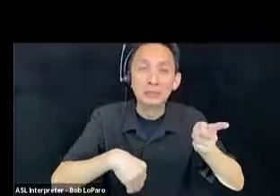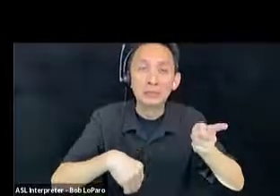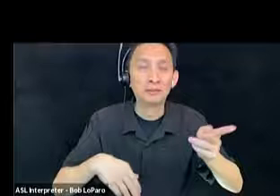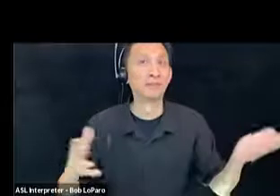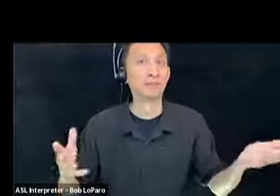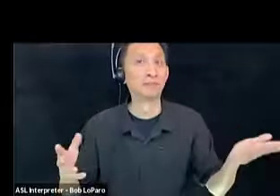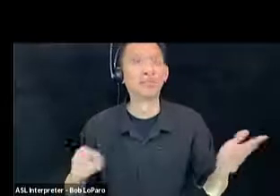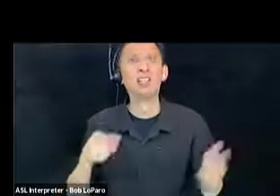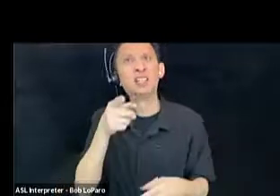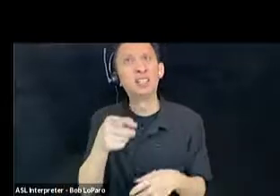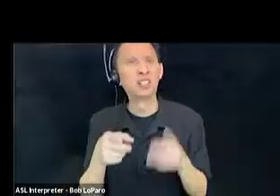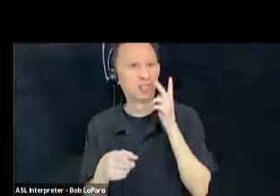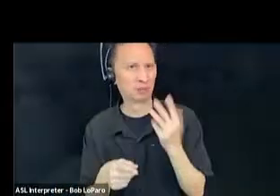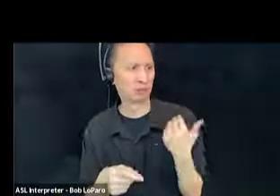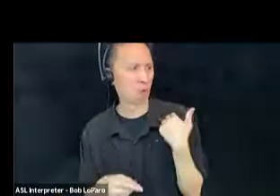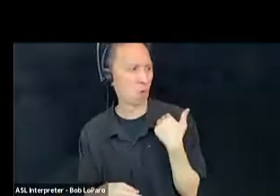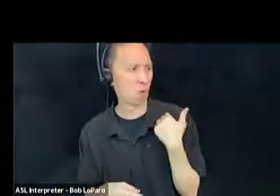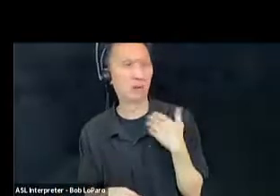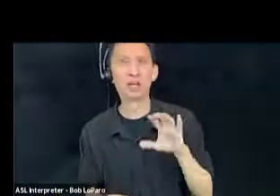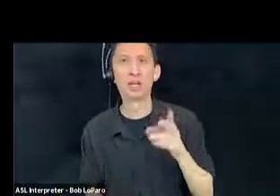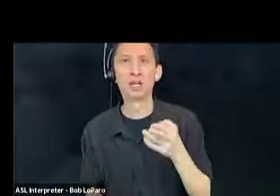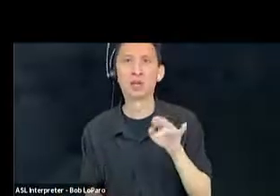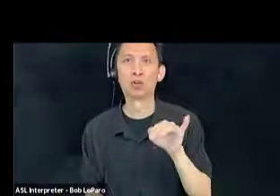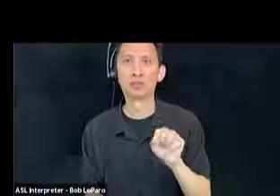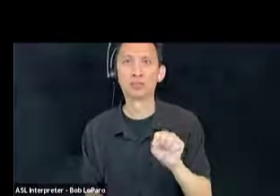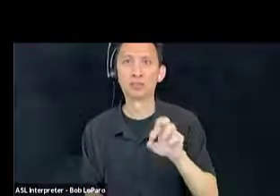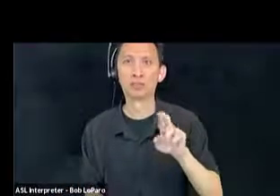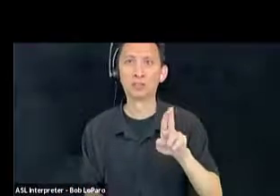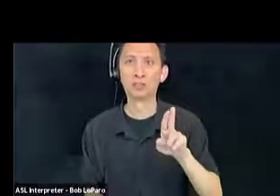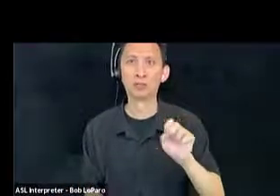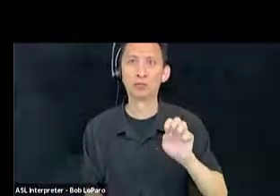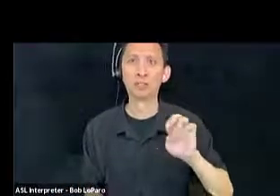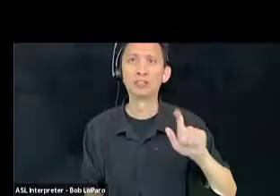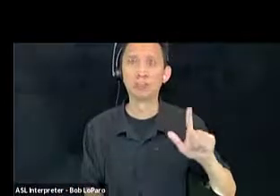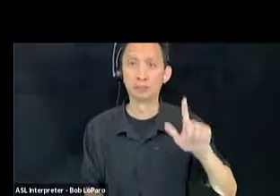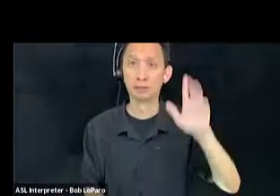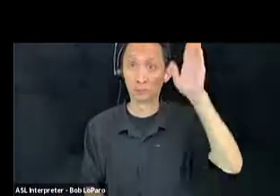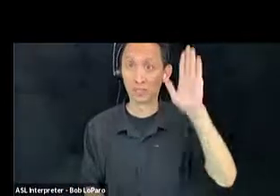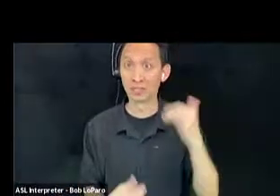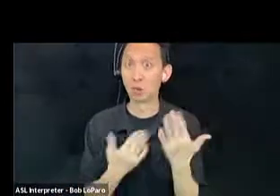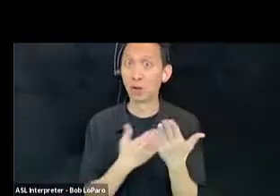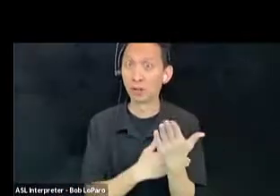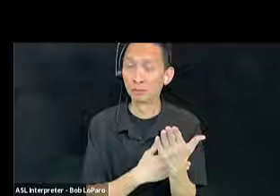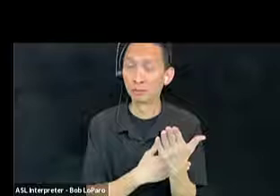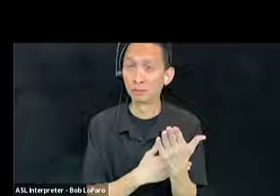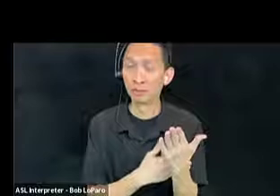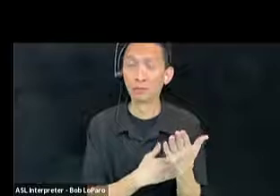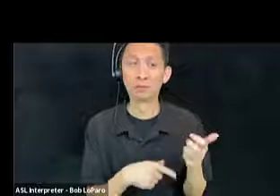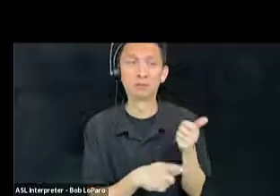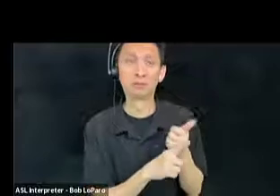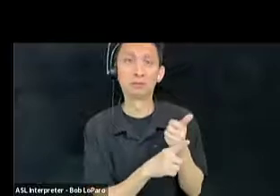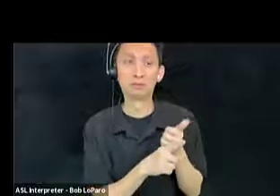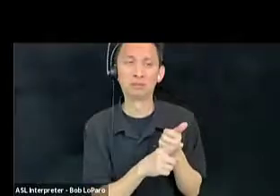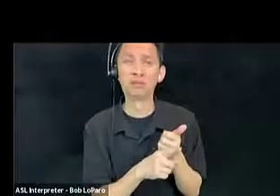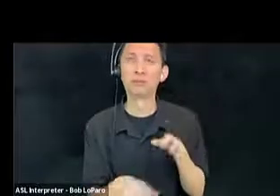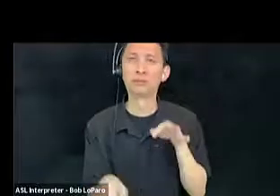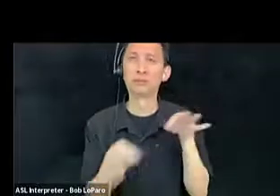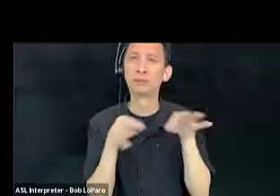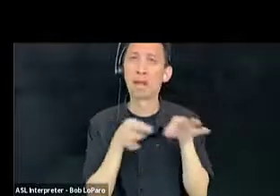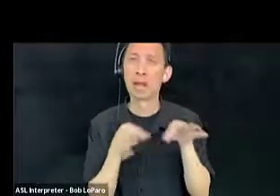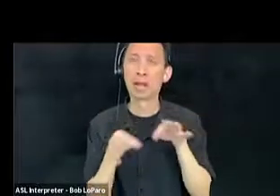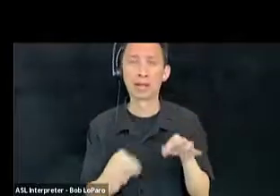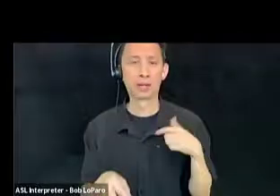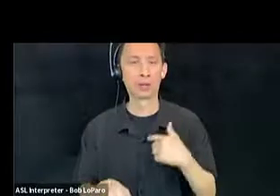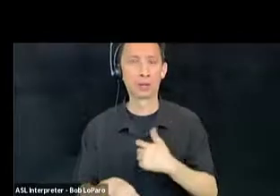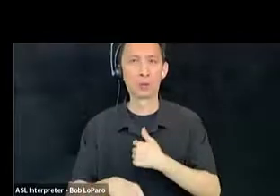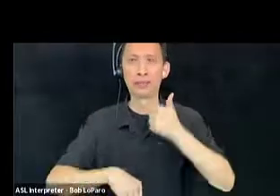happened to see Chris Russell present this morning, he spoke about sometimes we set up a calendar system or a system for communication. And some of the things